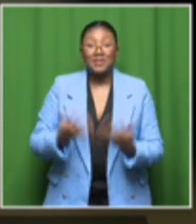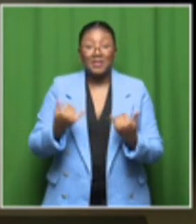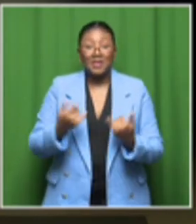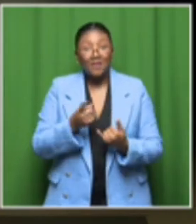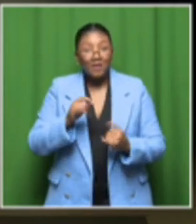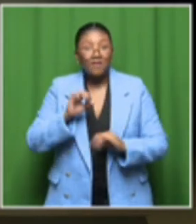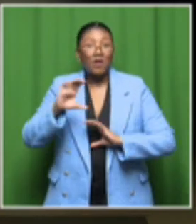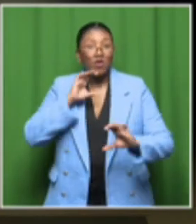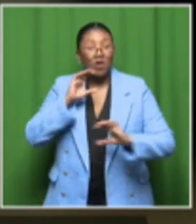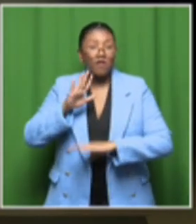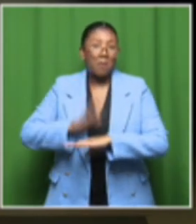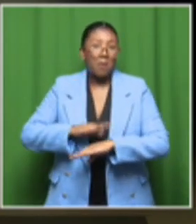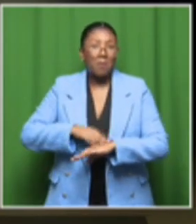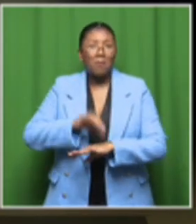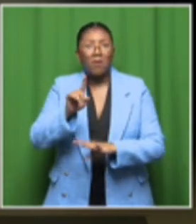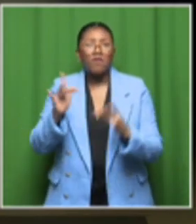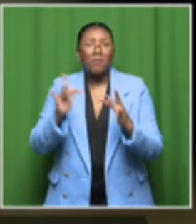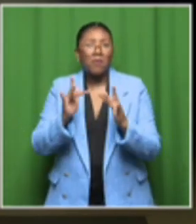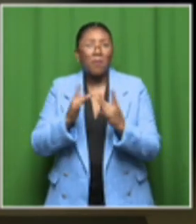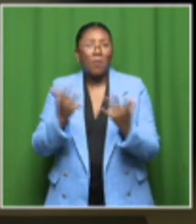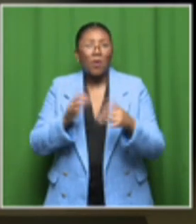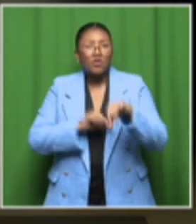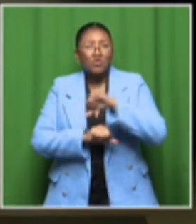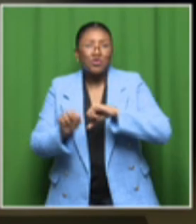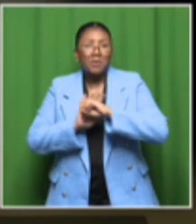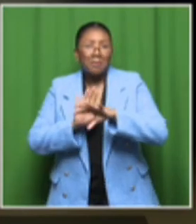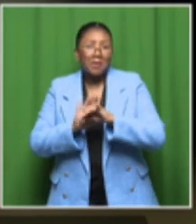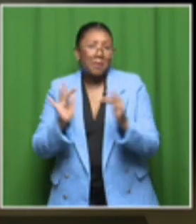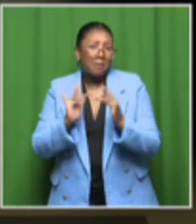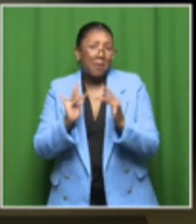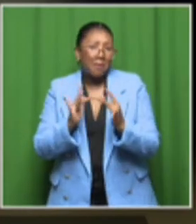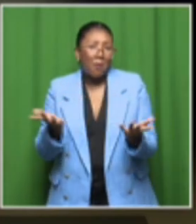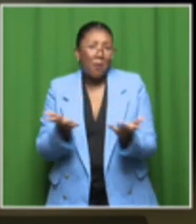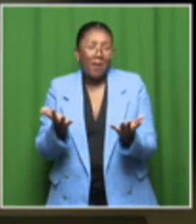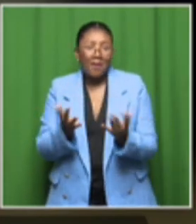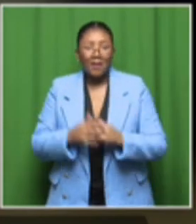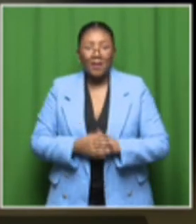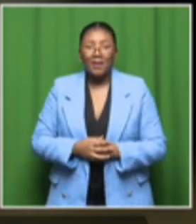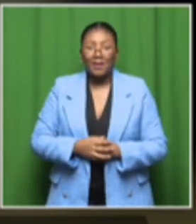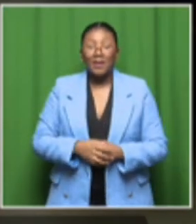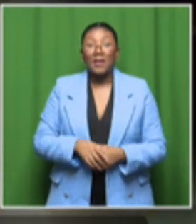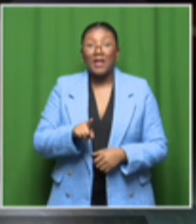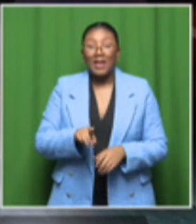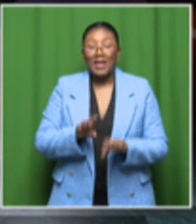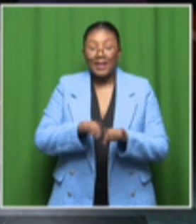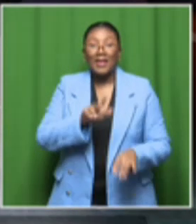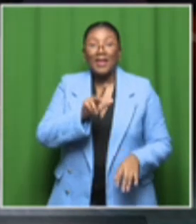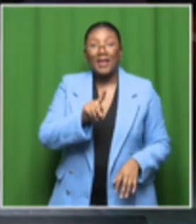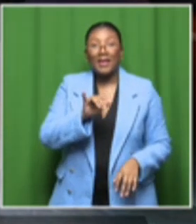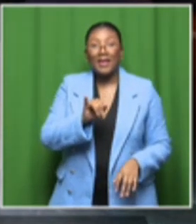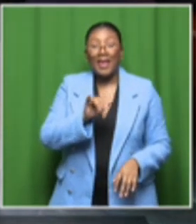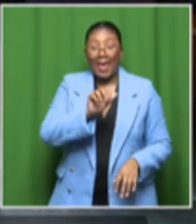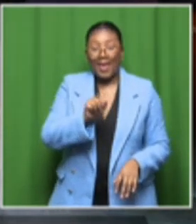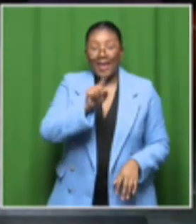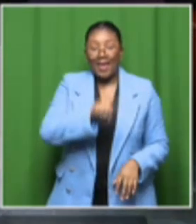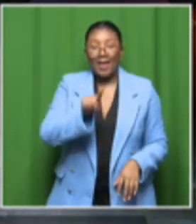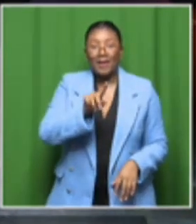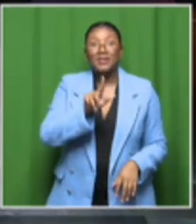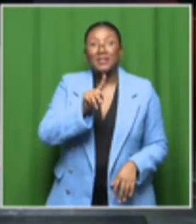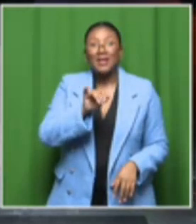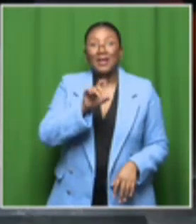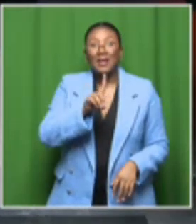conversation going with you and find out more, what are your social media platform handles and how do they do that? So it's Kids Love Jazz, at Kids Love Jazz on